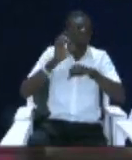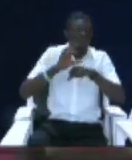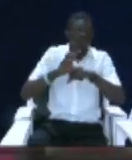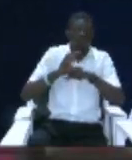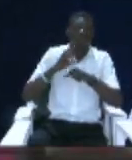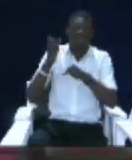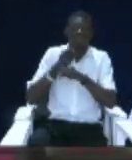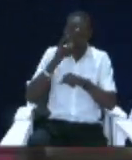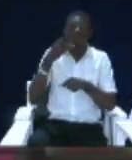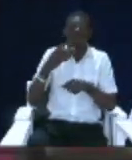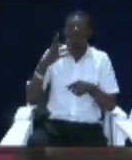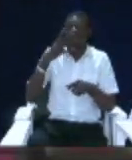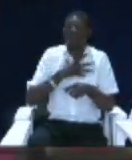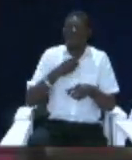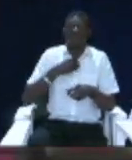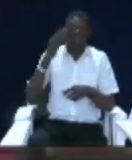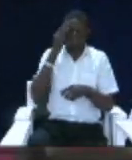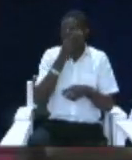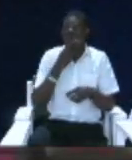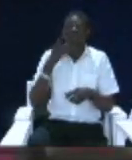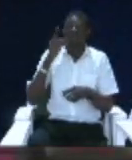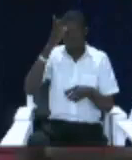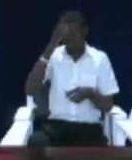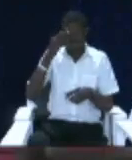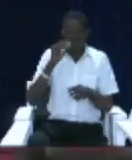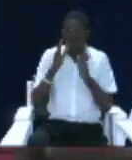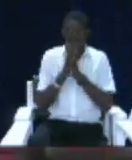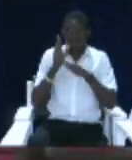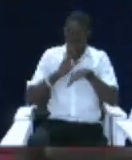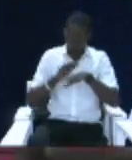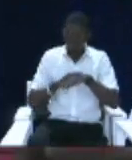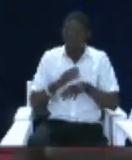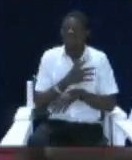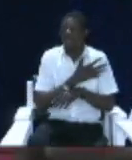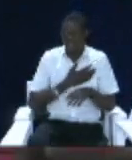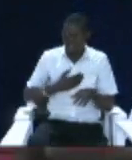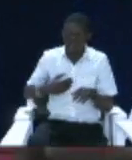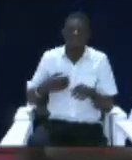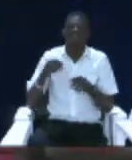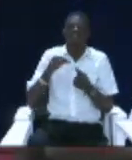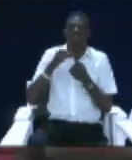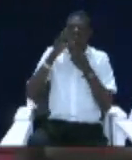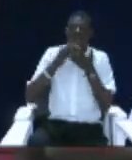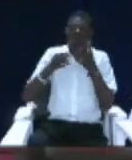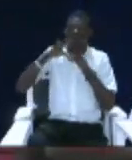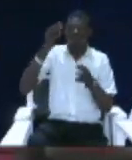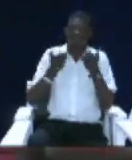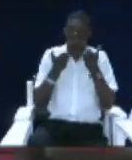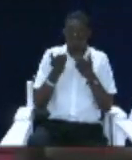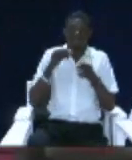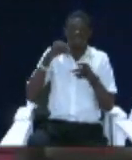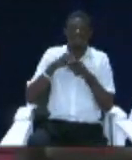took one of the handkerchiefs on which our father and the Lord, Daddy Joe, had prayed on at the special Holy Ghost service